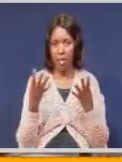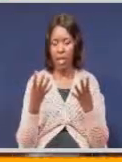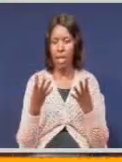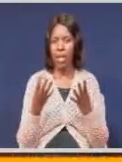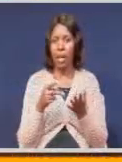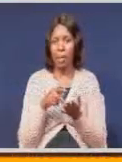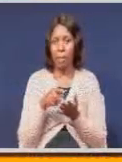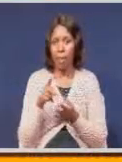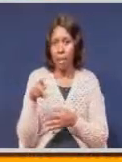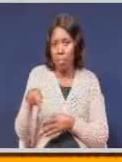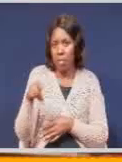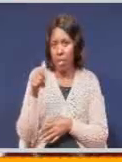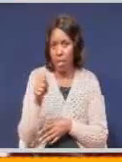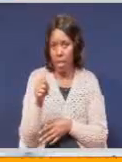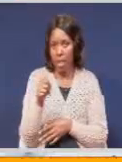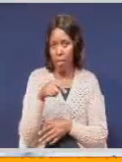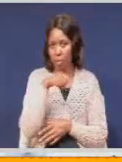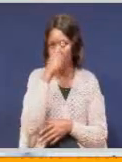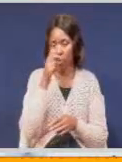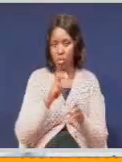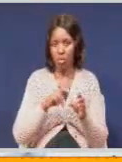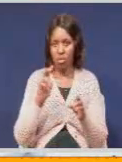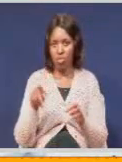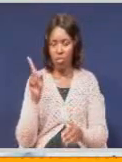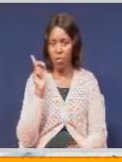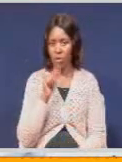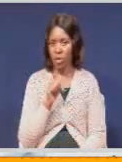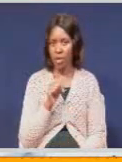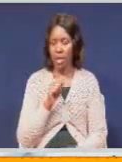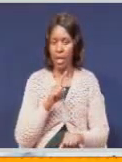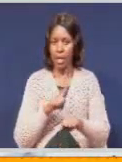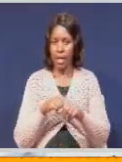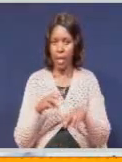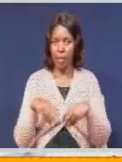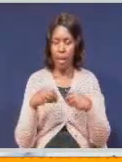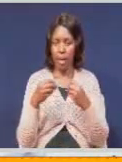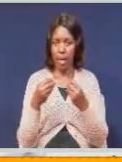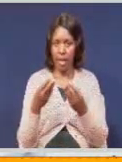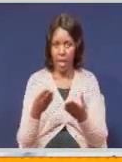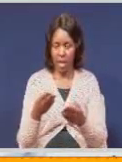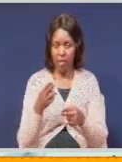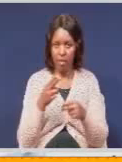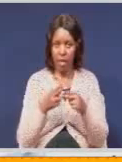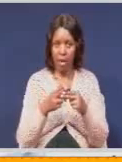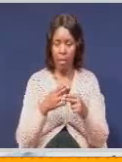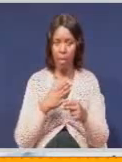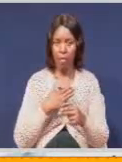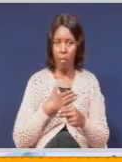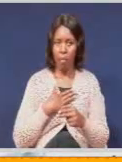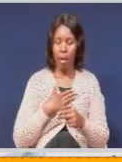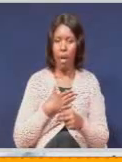Wawe, Nimaku Rabutingogi. When I gave out, remitted the name of my